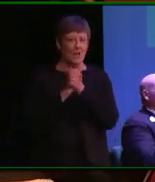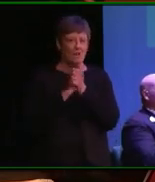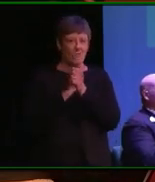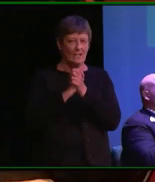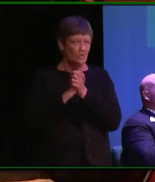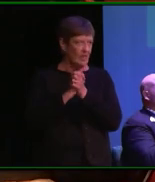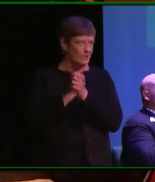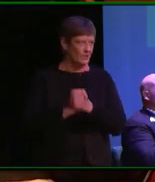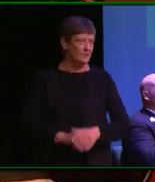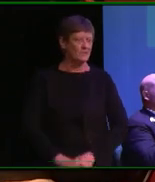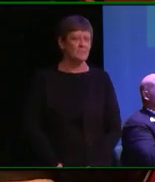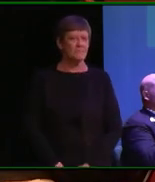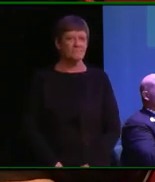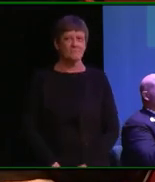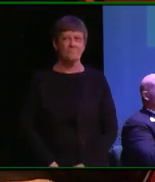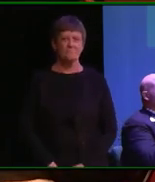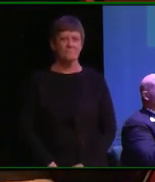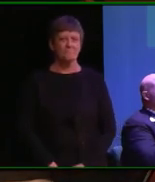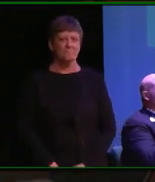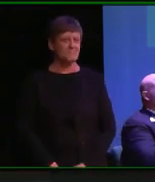Congratulations, everybody.